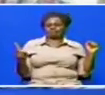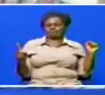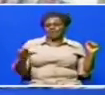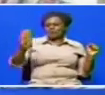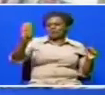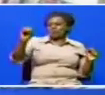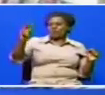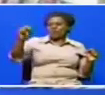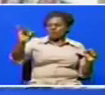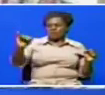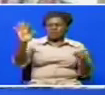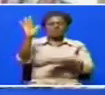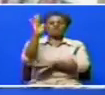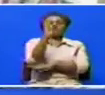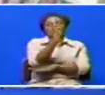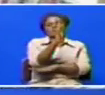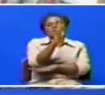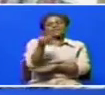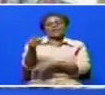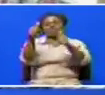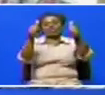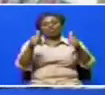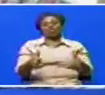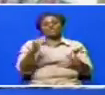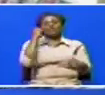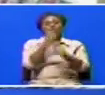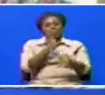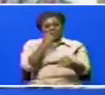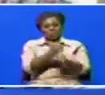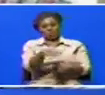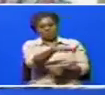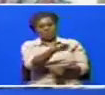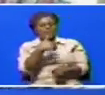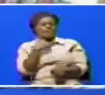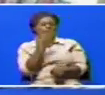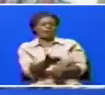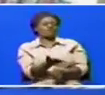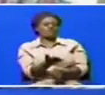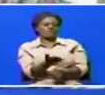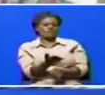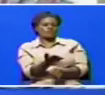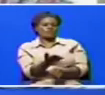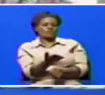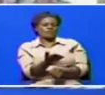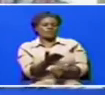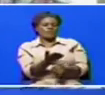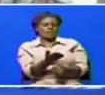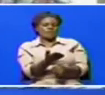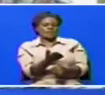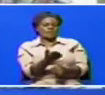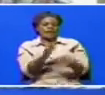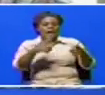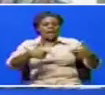Bonnie Forest, this is a gazetted operation area. To give the